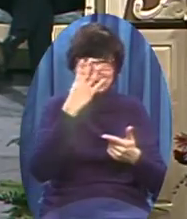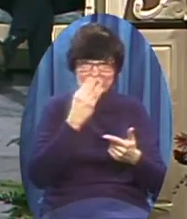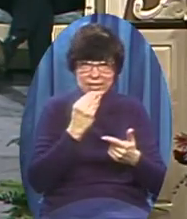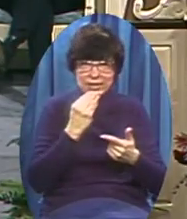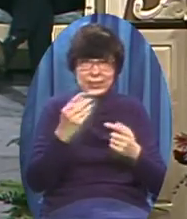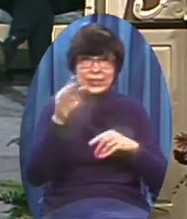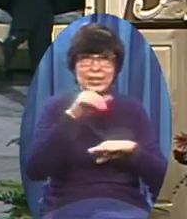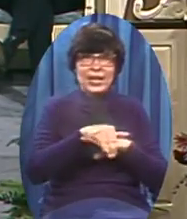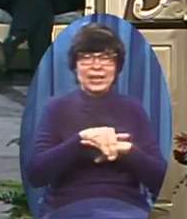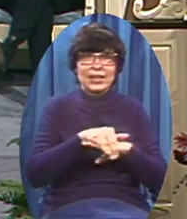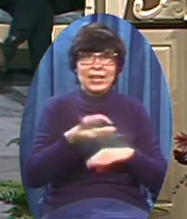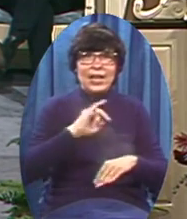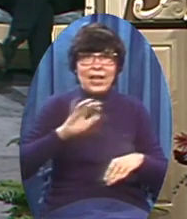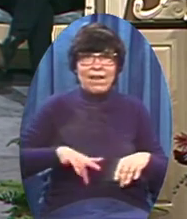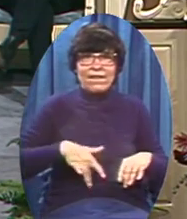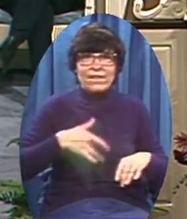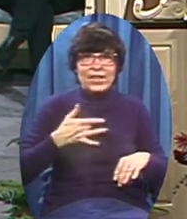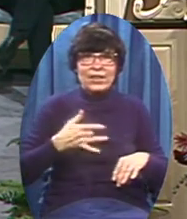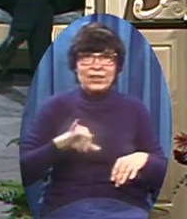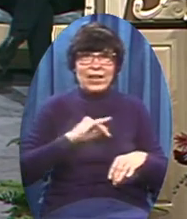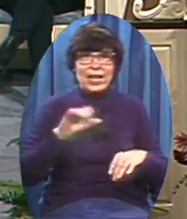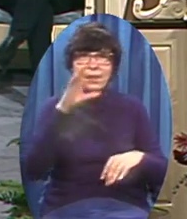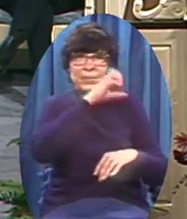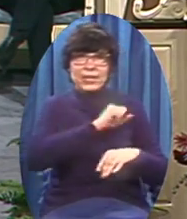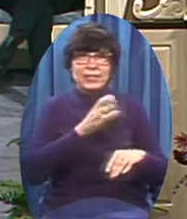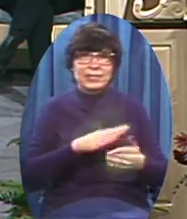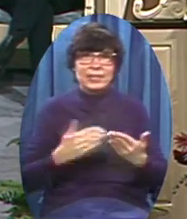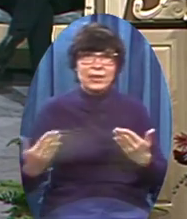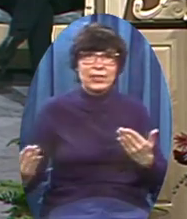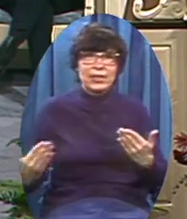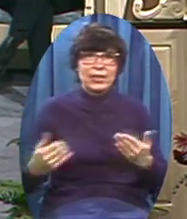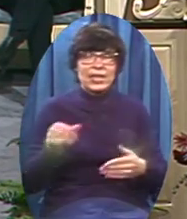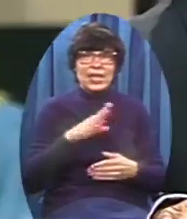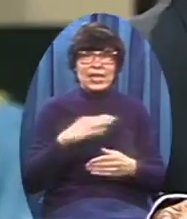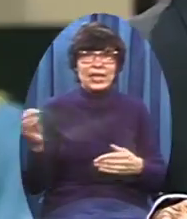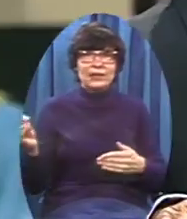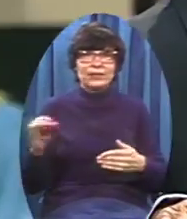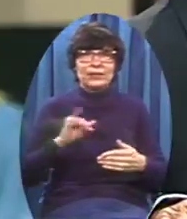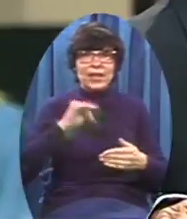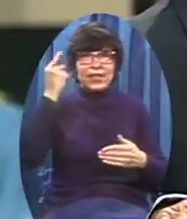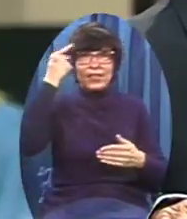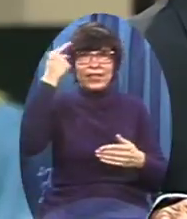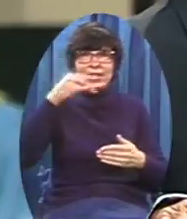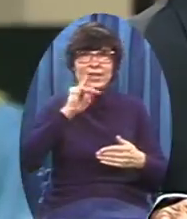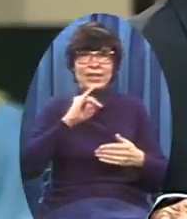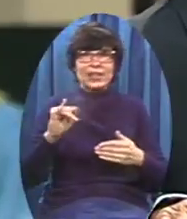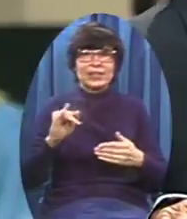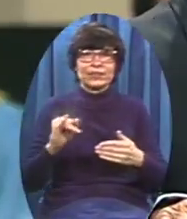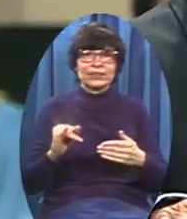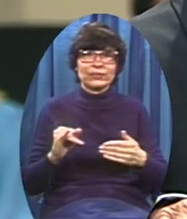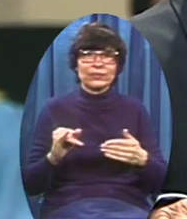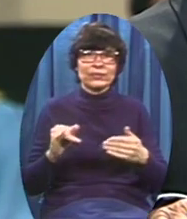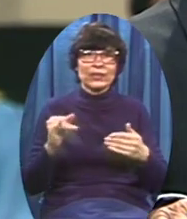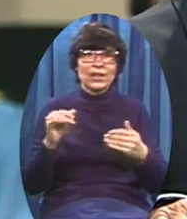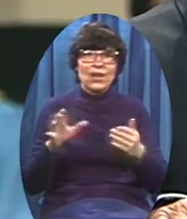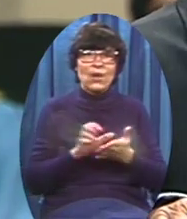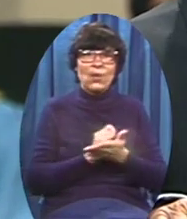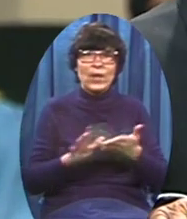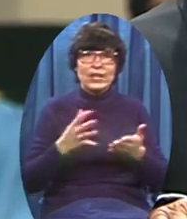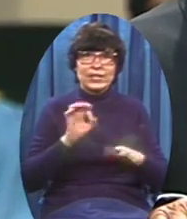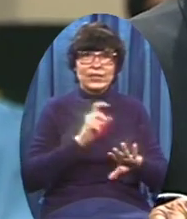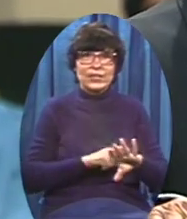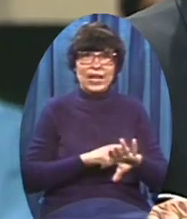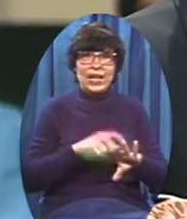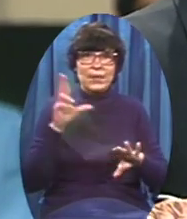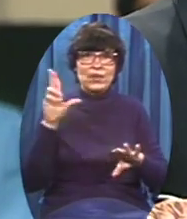sleep. And it just seems to me like such a waste of time. That's the reason I'm glad that in heaven there's not going to be any night. Won't be any